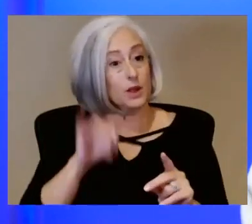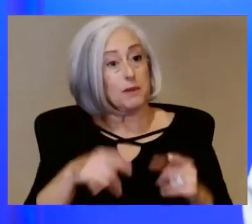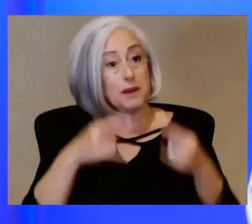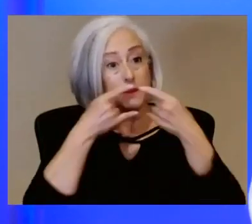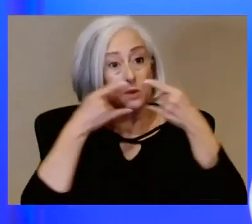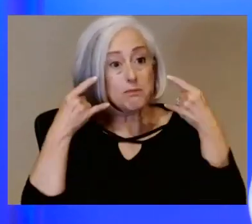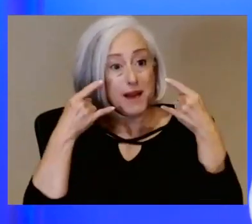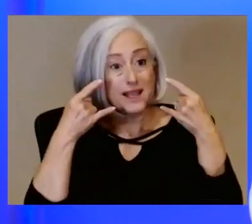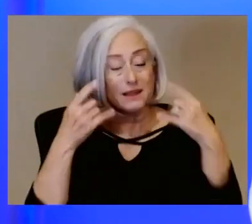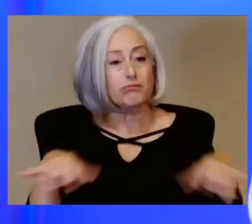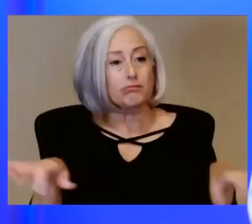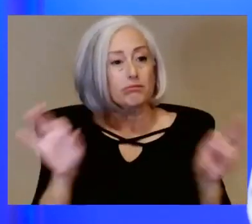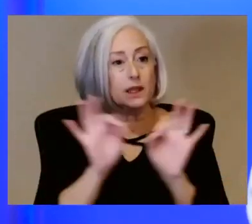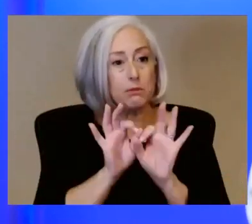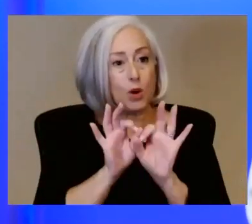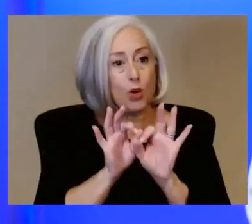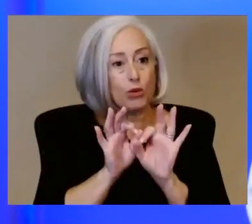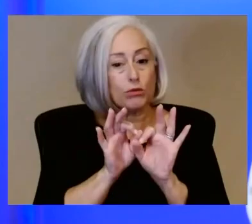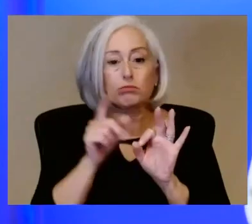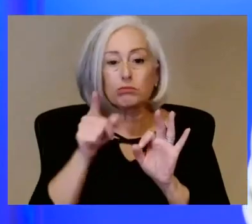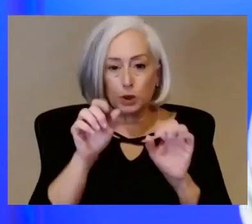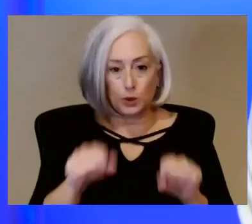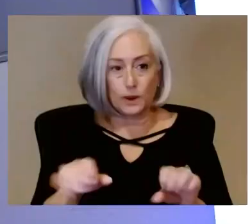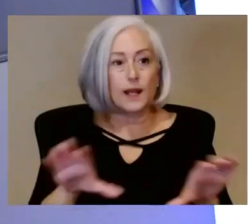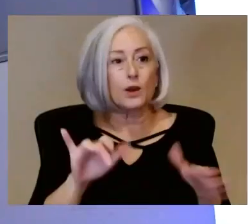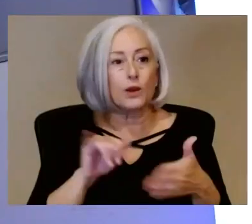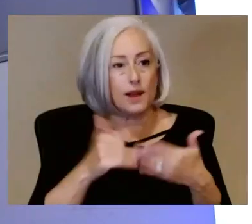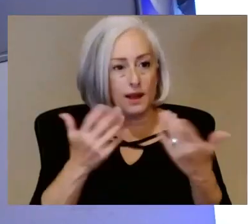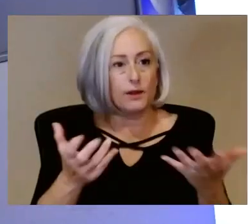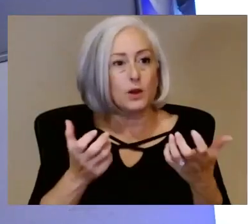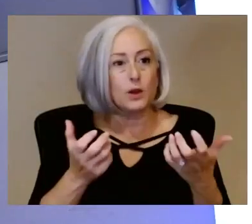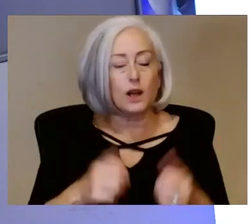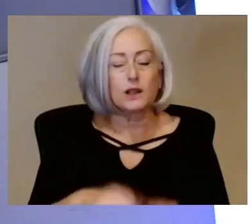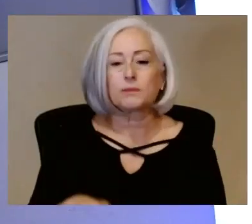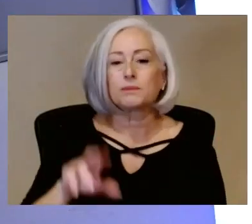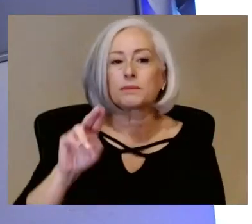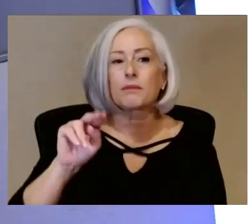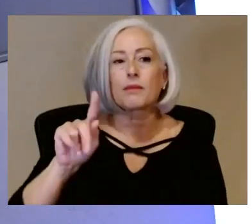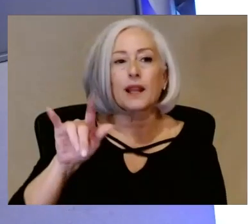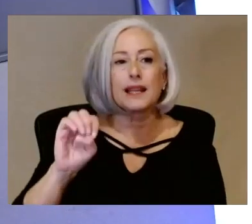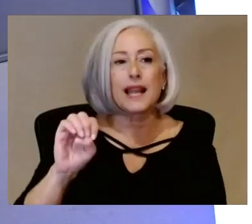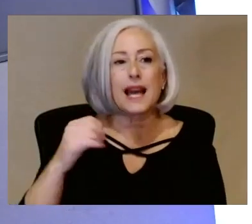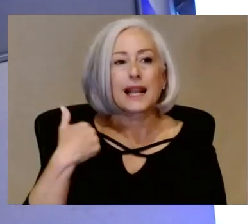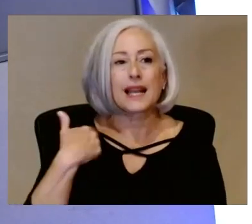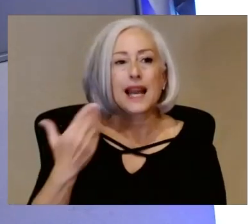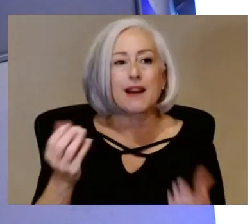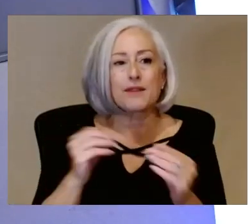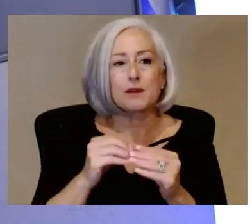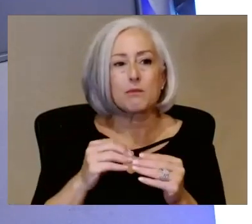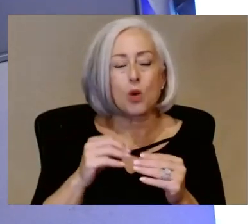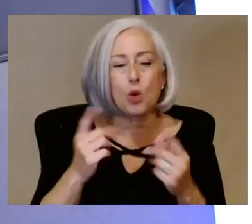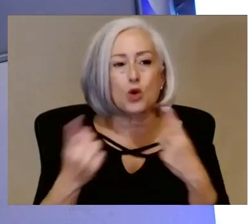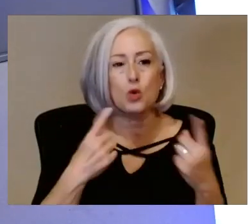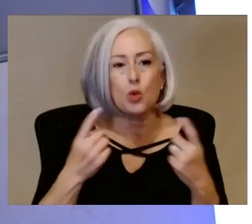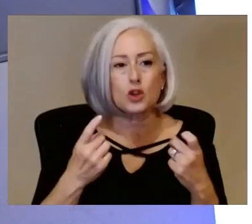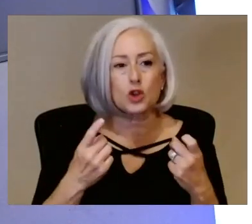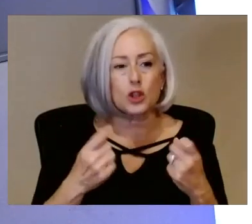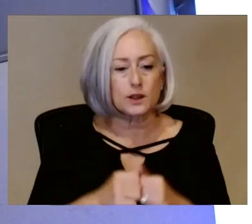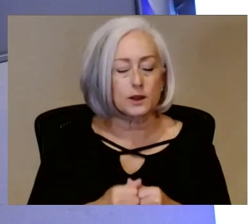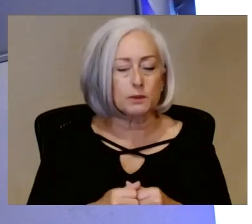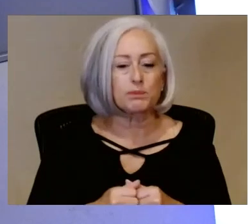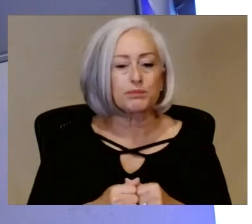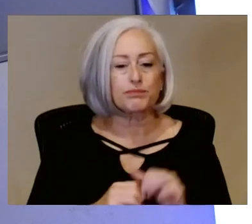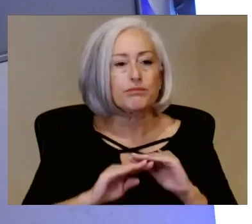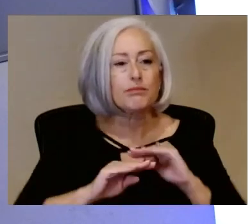always welcome to do that if you choose to do so. Natalie has a couple more questions. With the underreporting of positive COVID cases, how